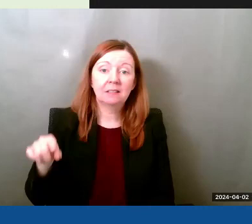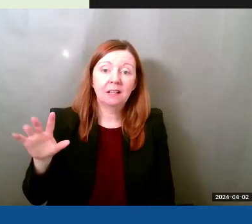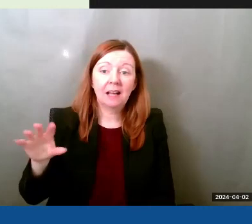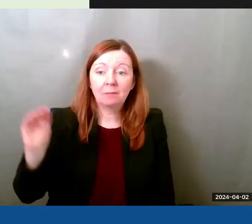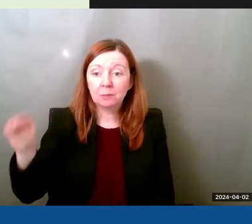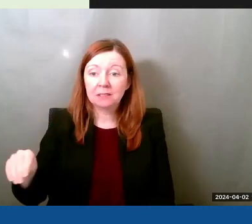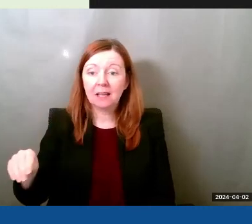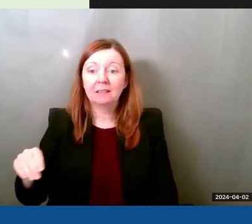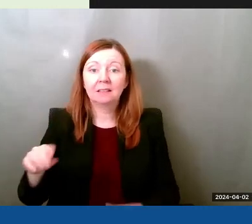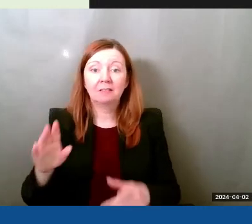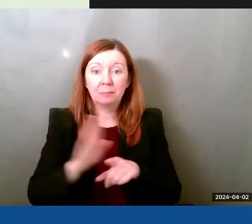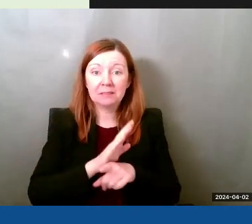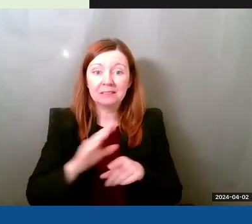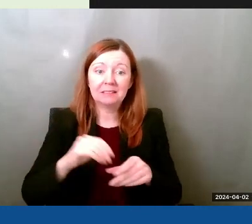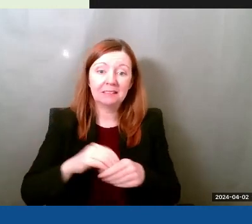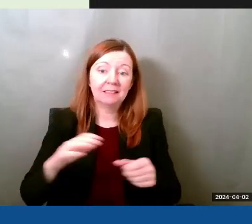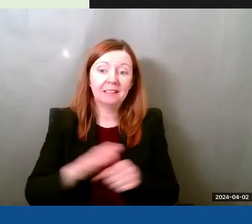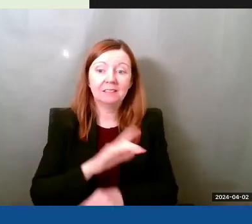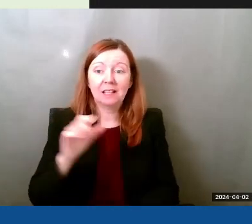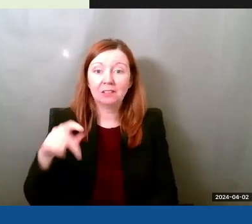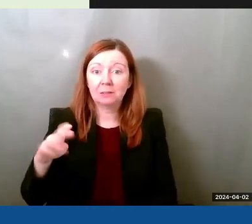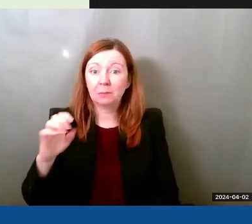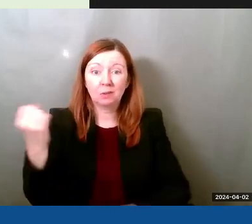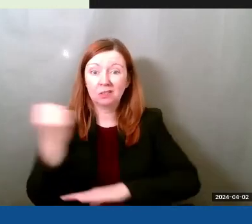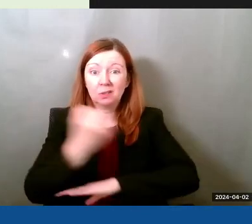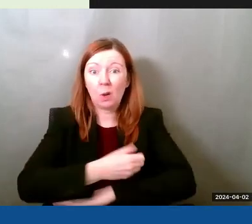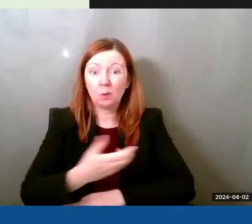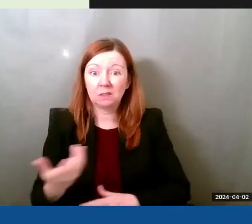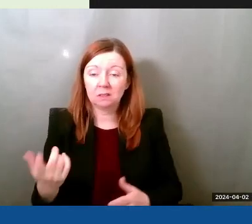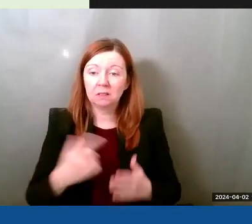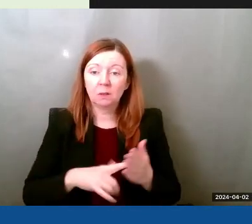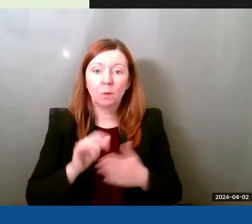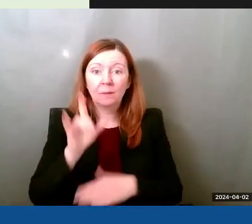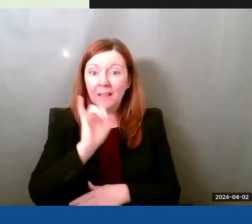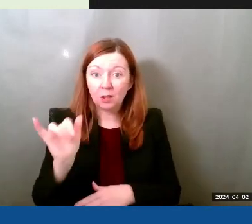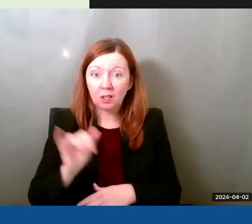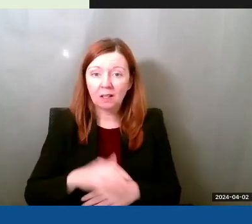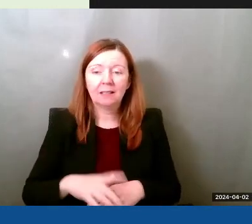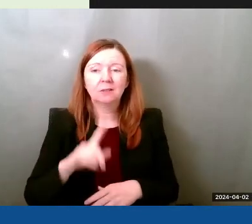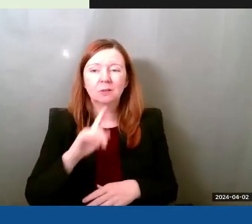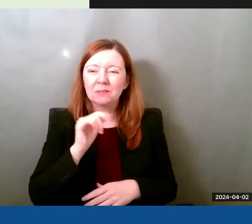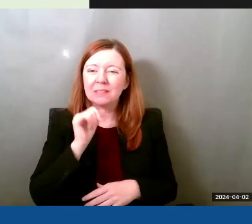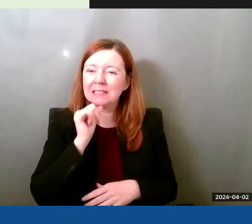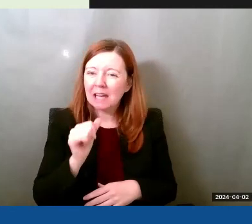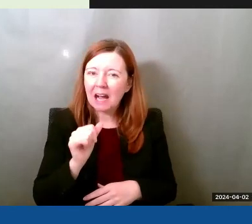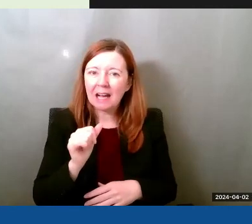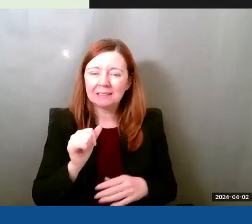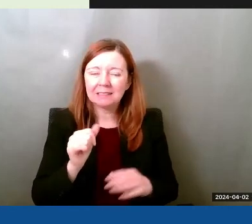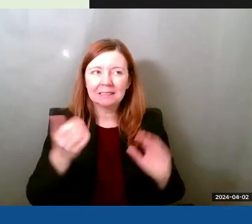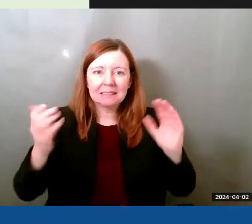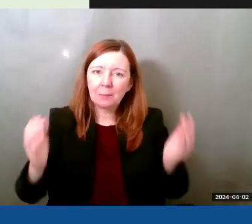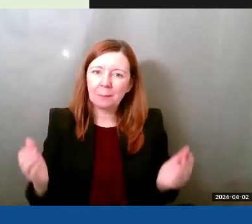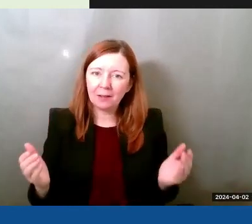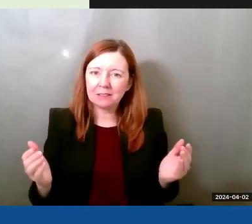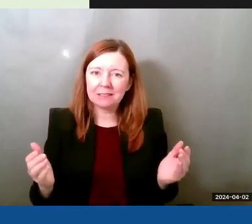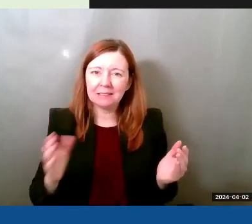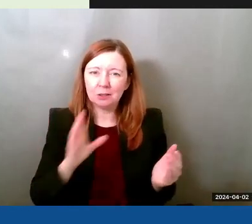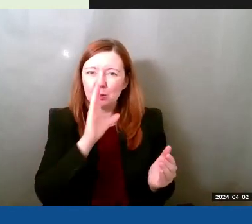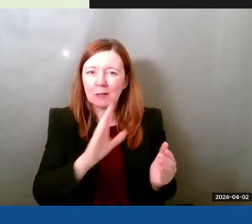in the entire zip code just simply close? What would that look like? And so it's really not an apples to apples